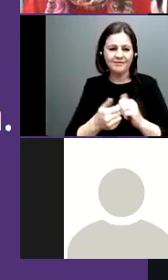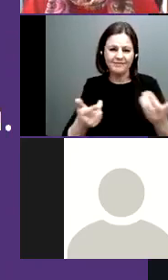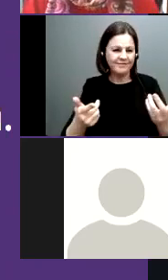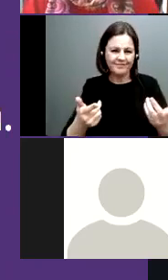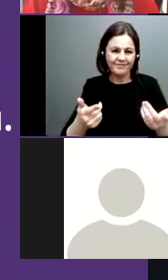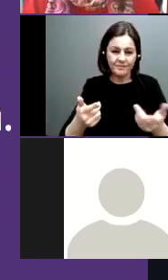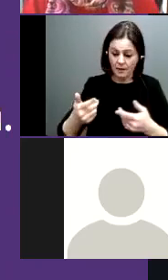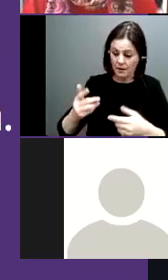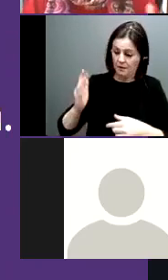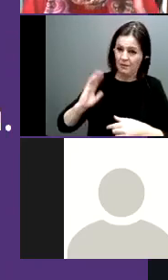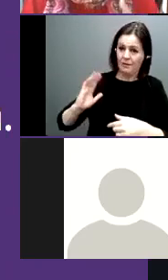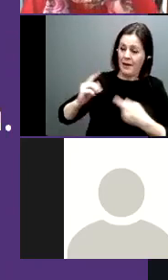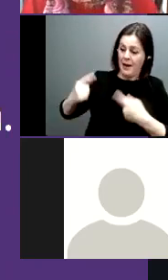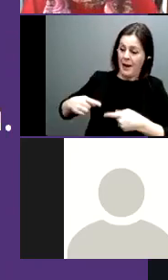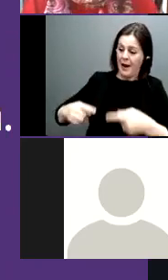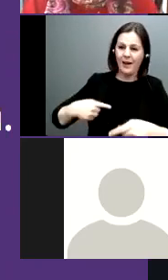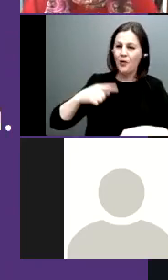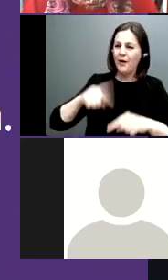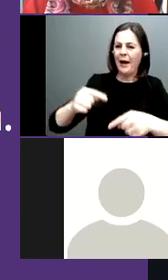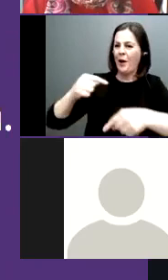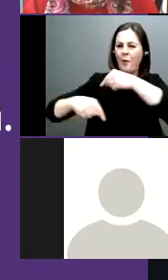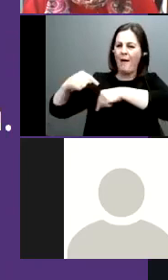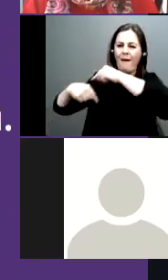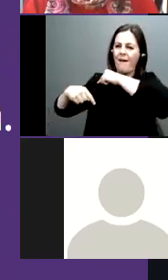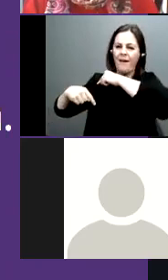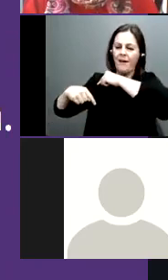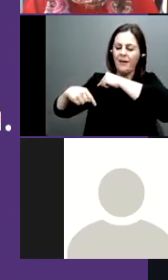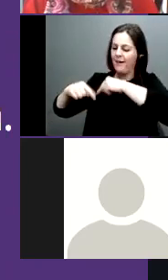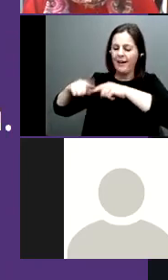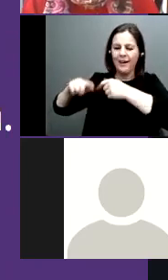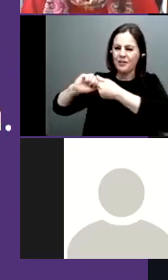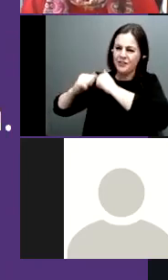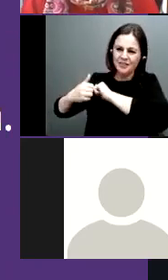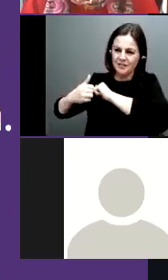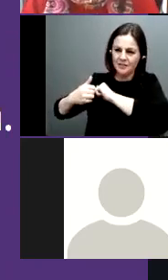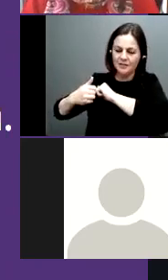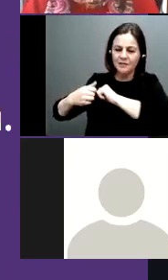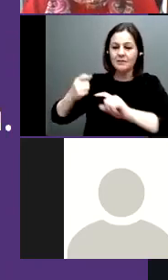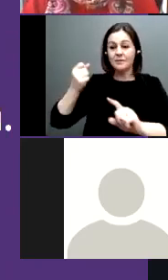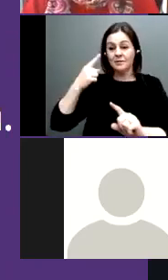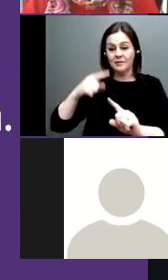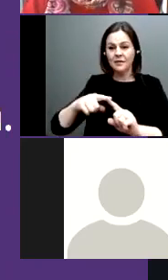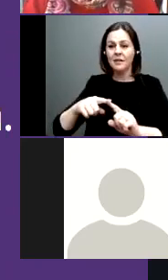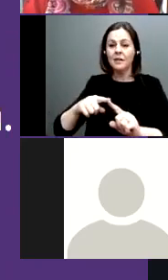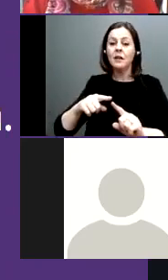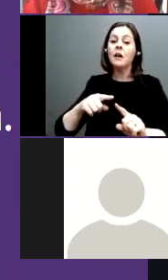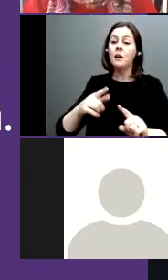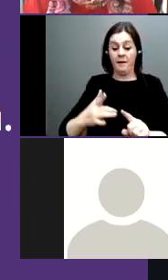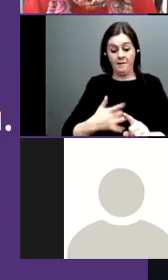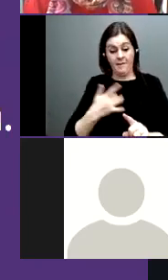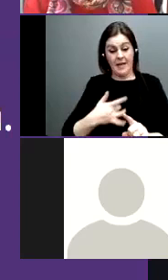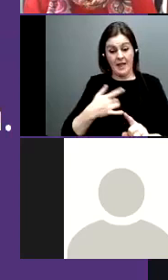do things differently. But what we can shift or change is how we feel about things